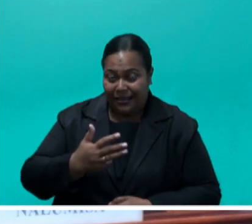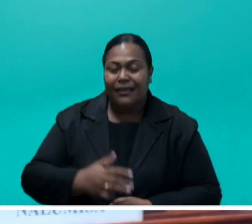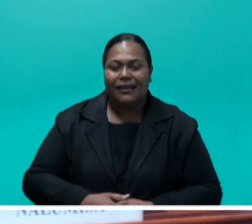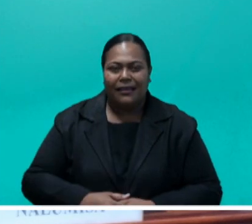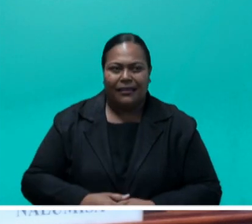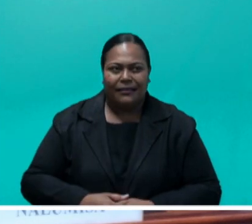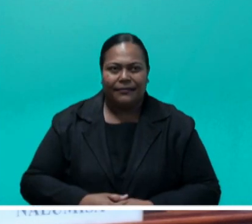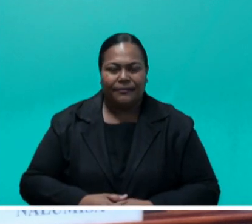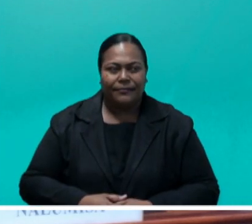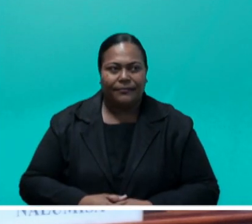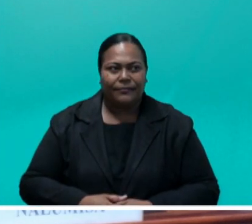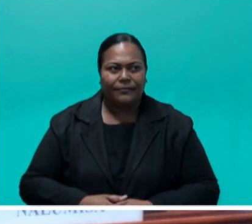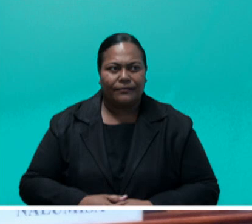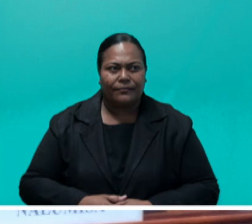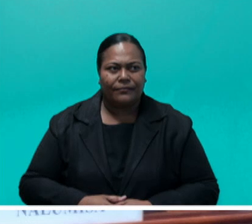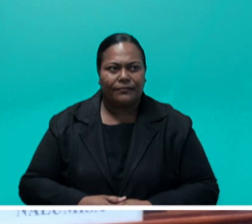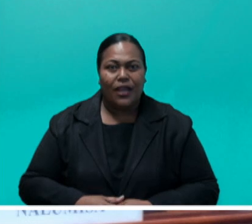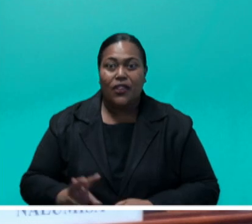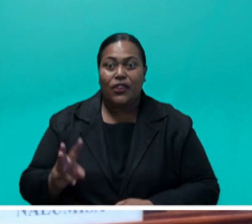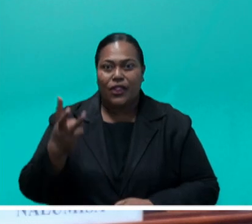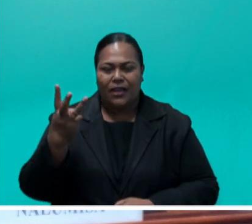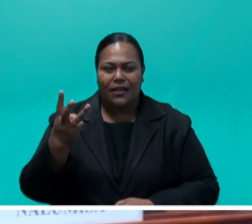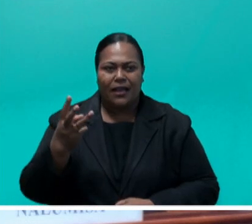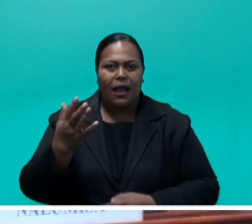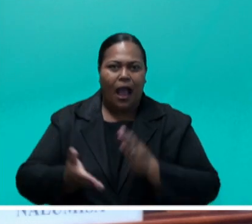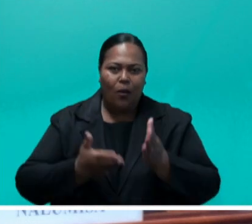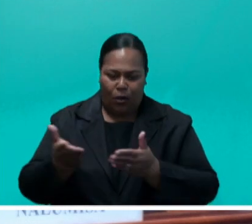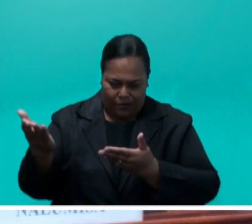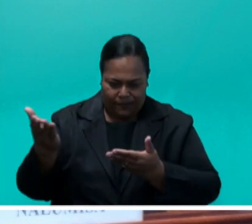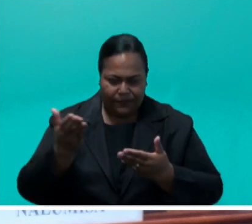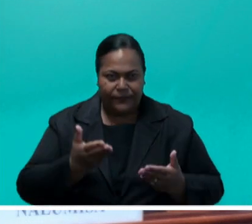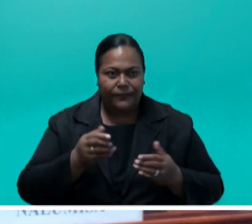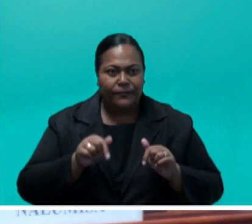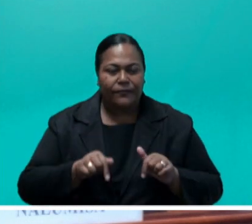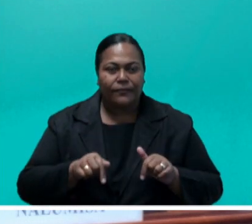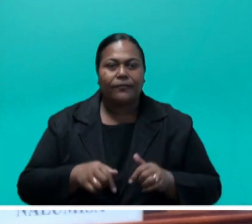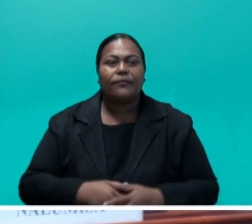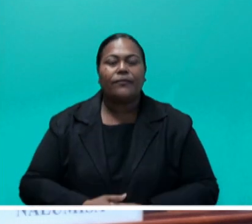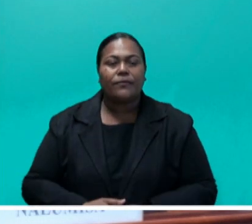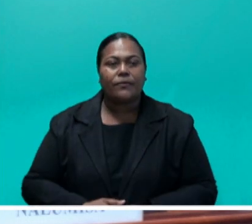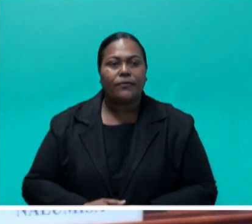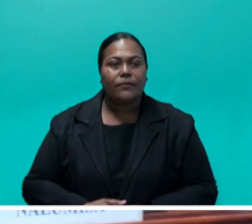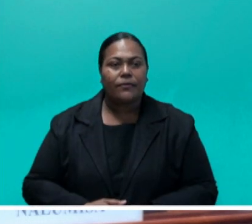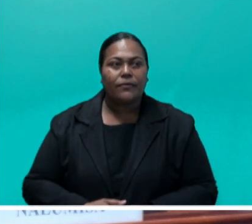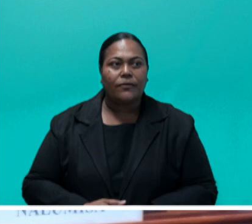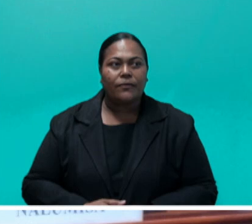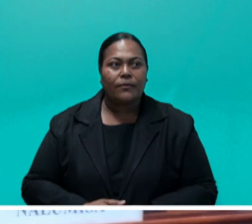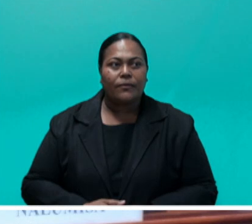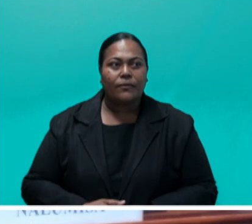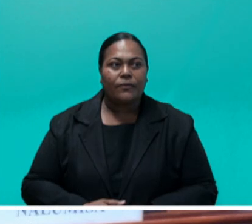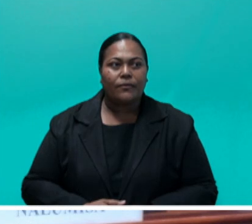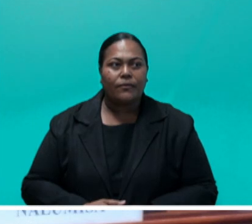only marks third Gold Award event recorded, bringing the number to a total